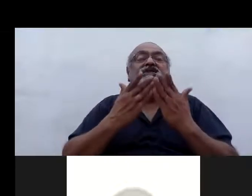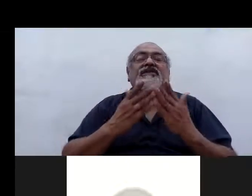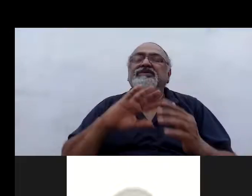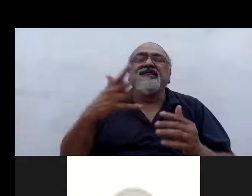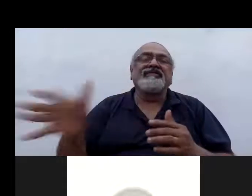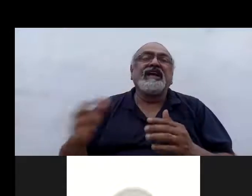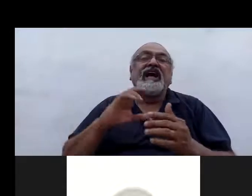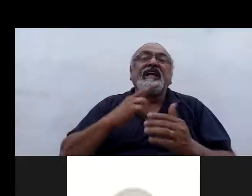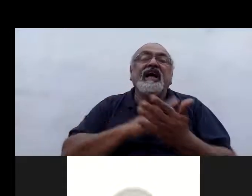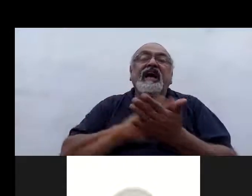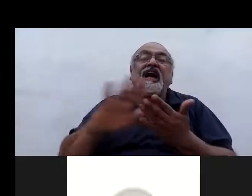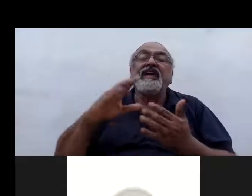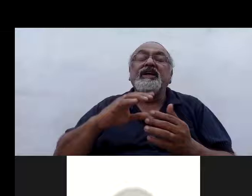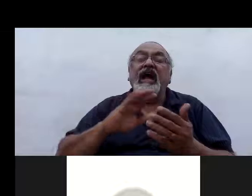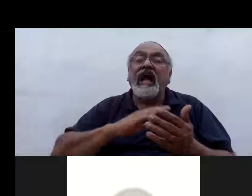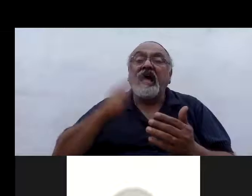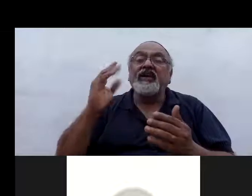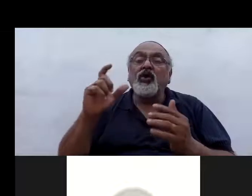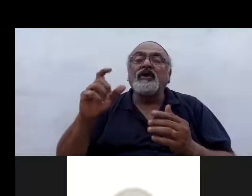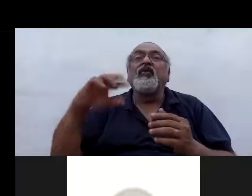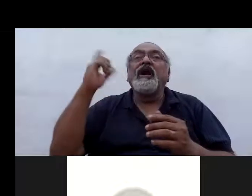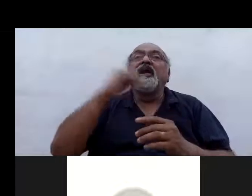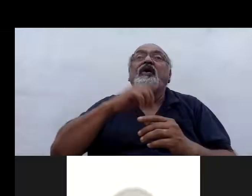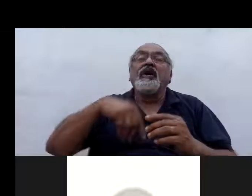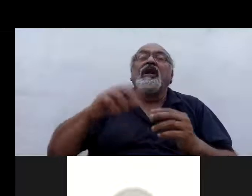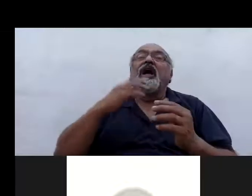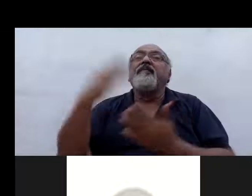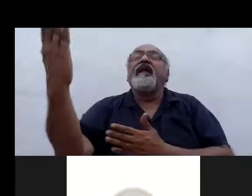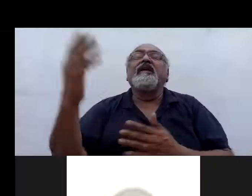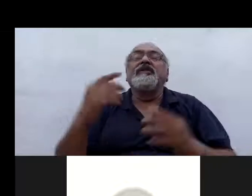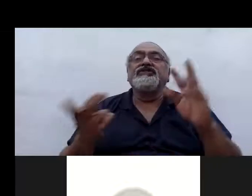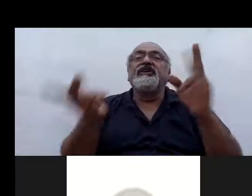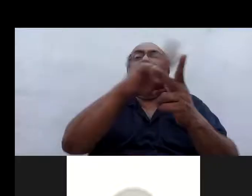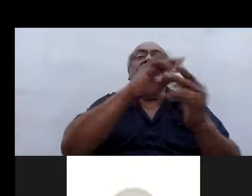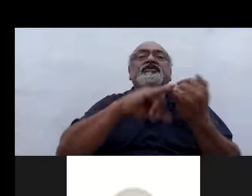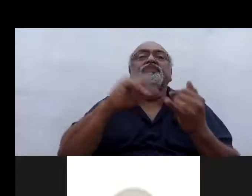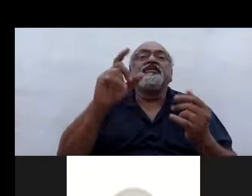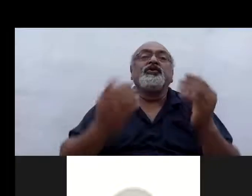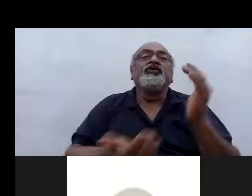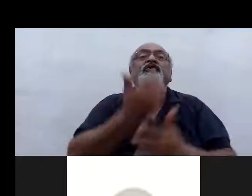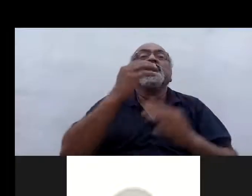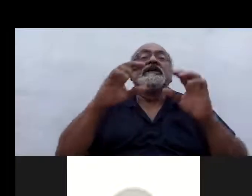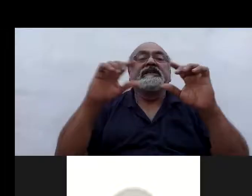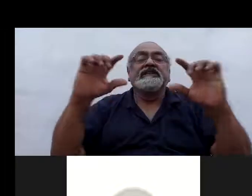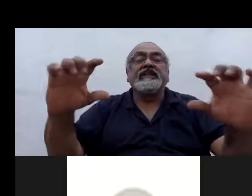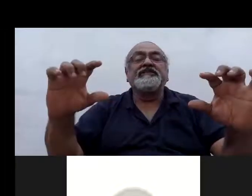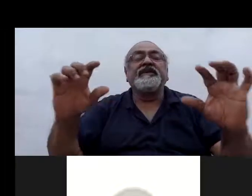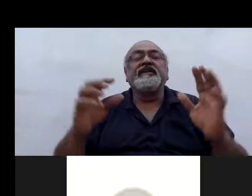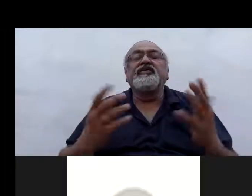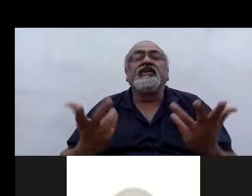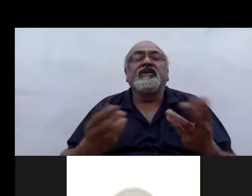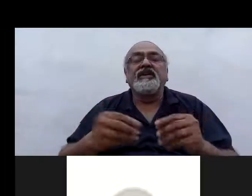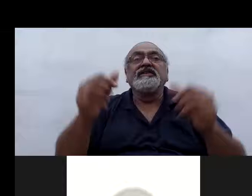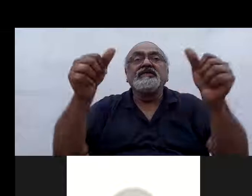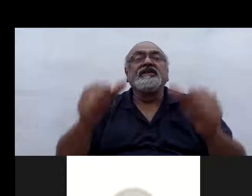Court because ultimately some or the other days they might appeal to the Supreme Court, and then again a judgment will be, a verdict will be given over there. And